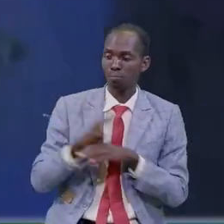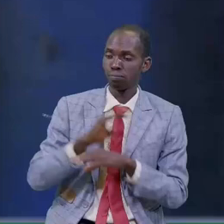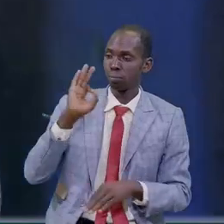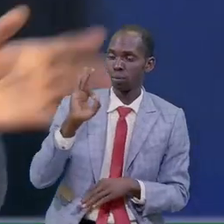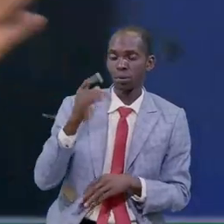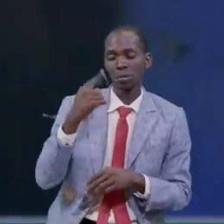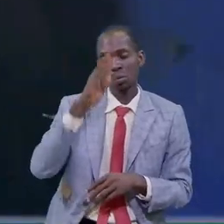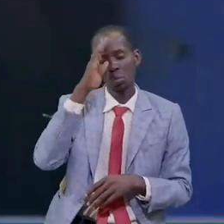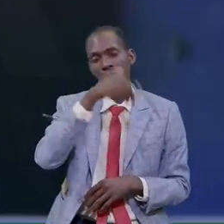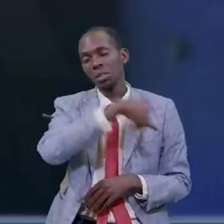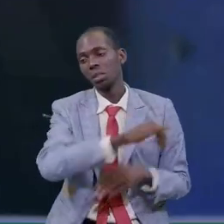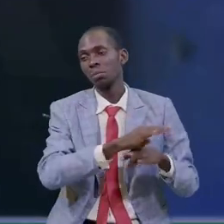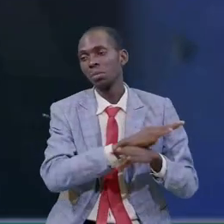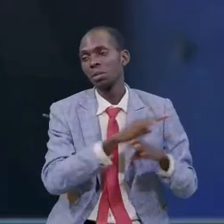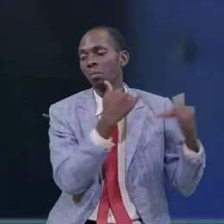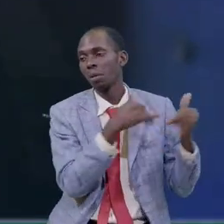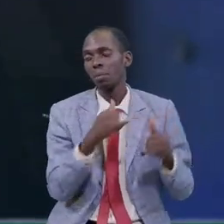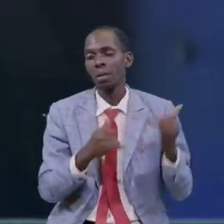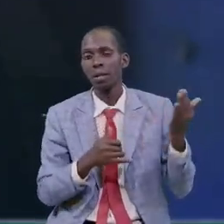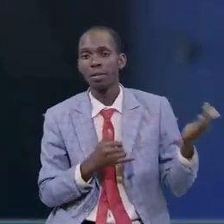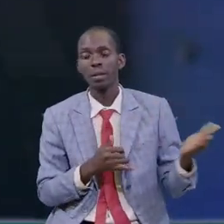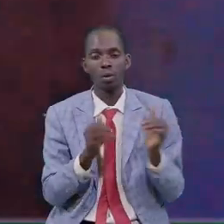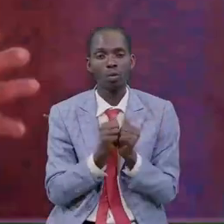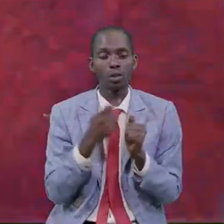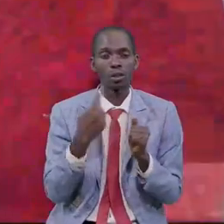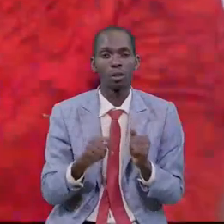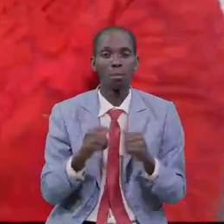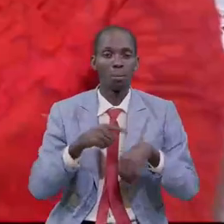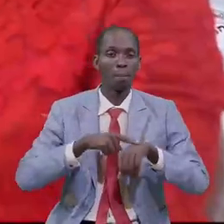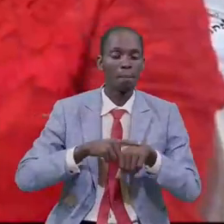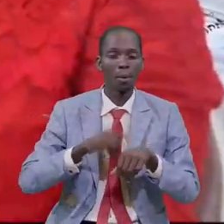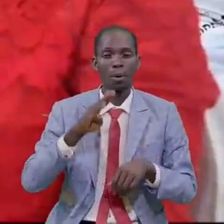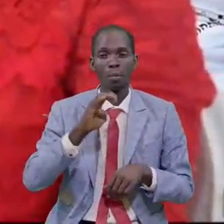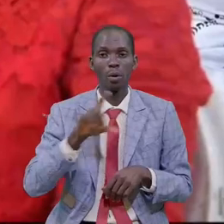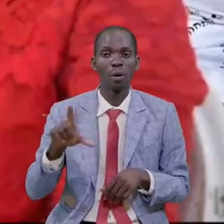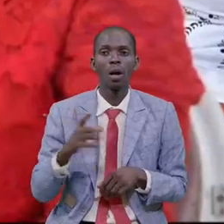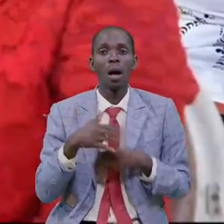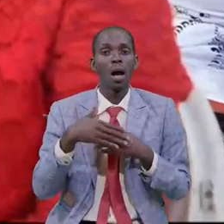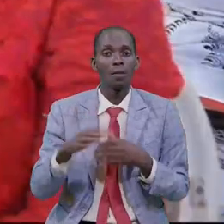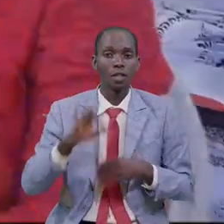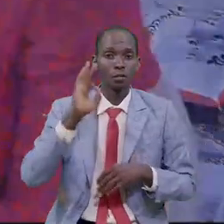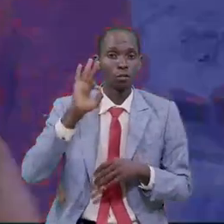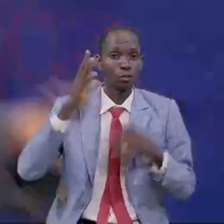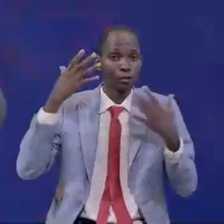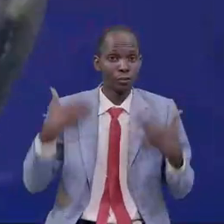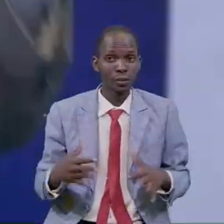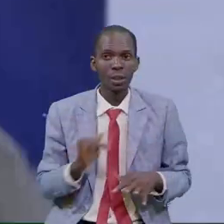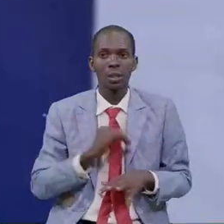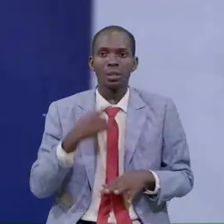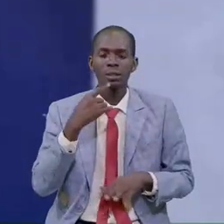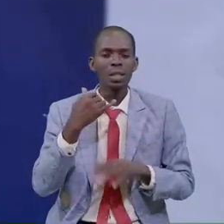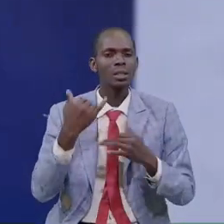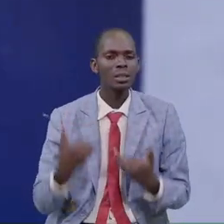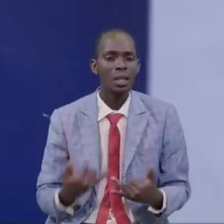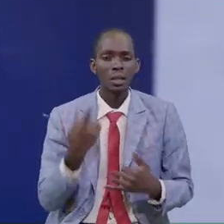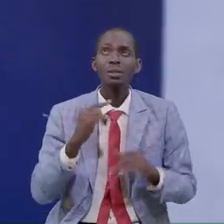ils jouaient au ballon. Then the preaching finished. Puis la prédication and I a said, fin. Now, the miracle healing of God is coming